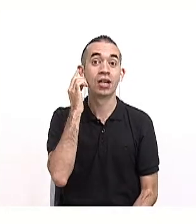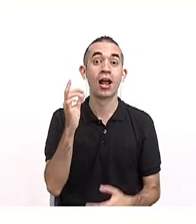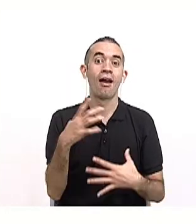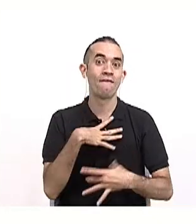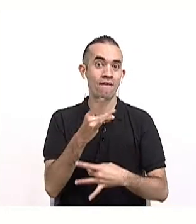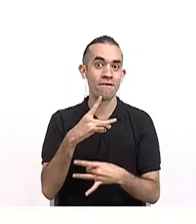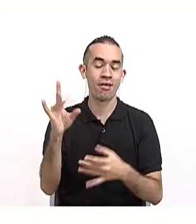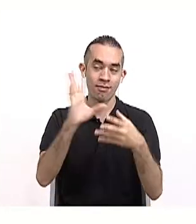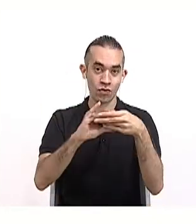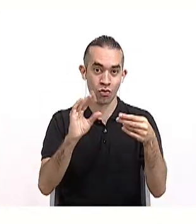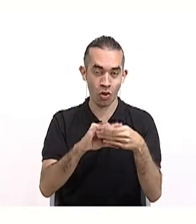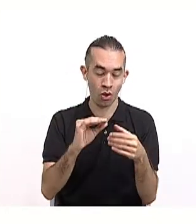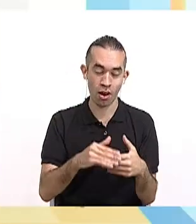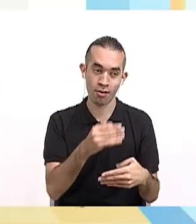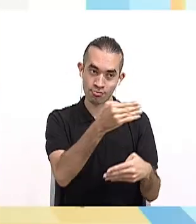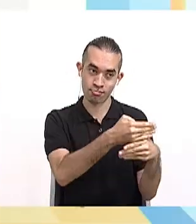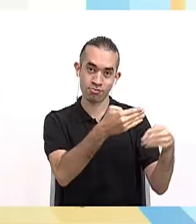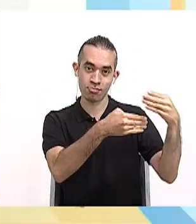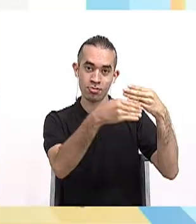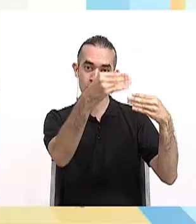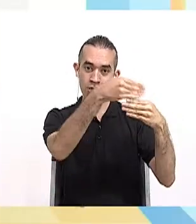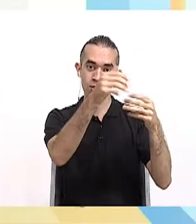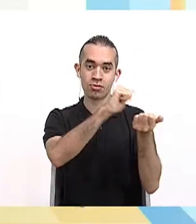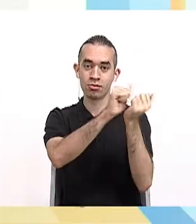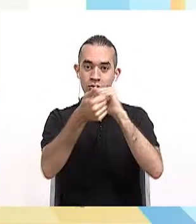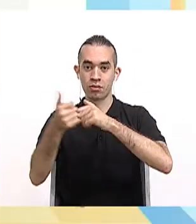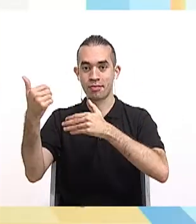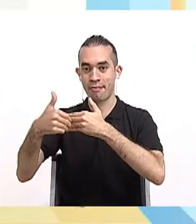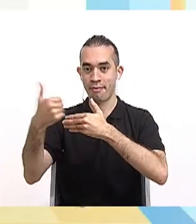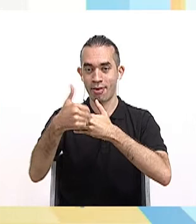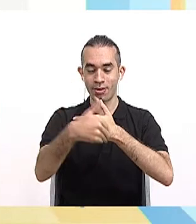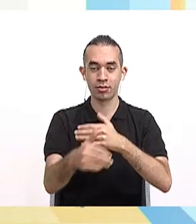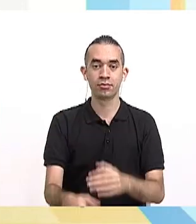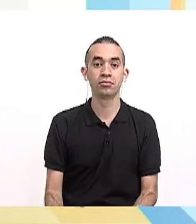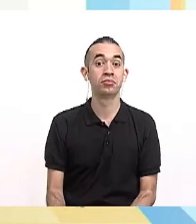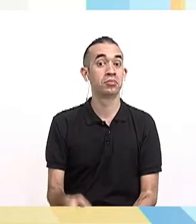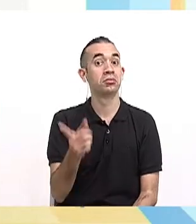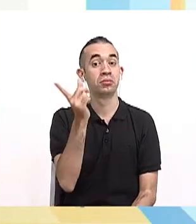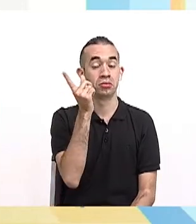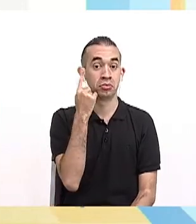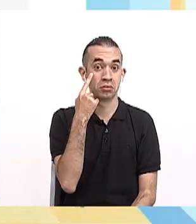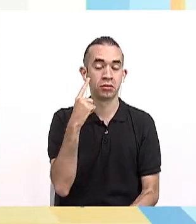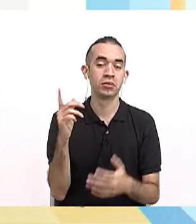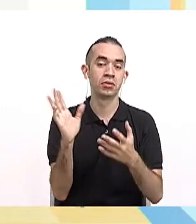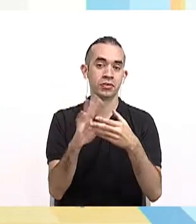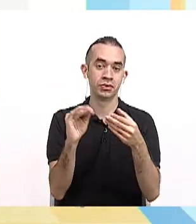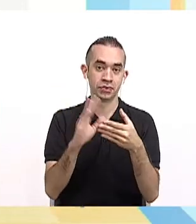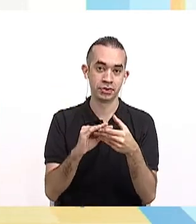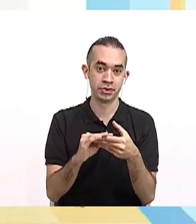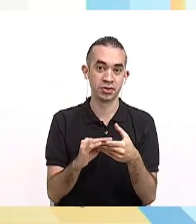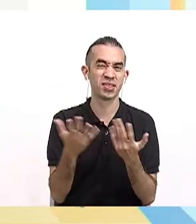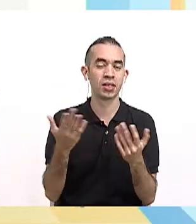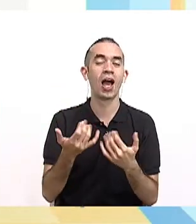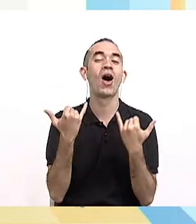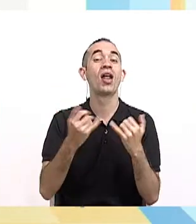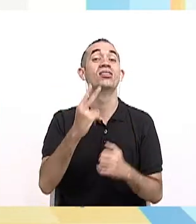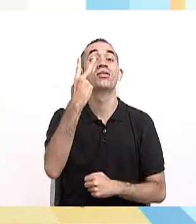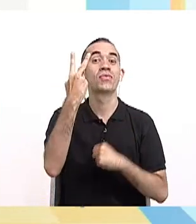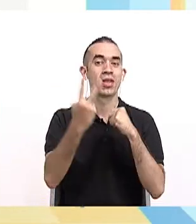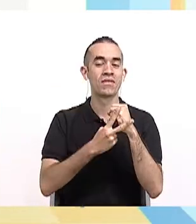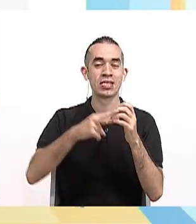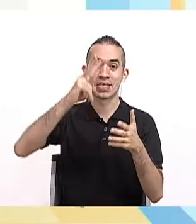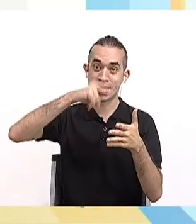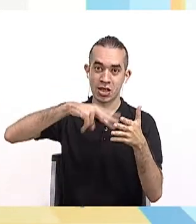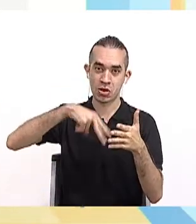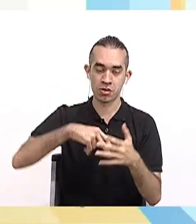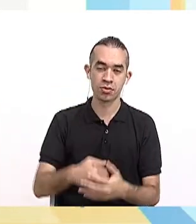story about bricks to bread. Okay, so now let me tell you that it's time for us to read for the second time. Now this time